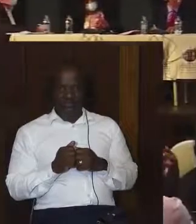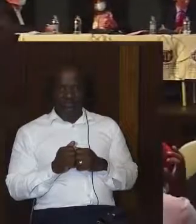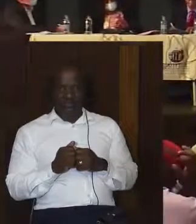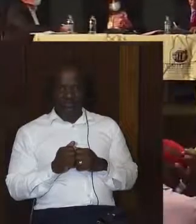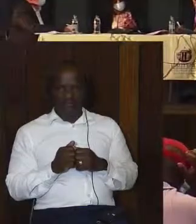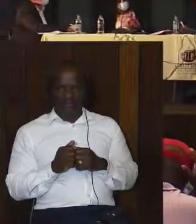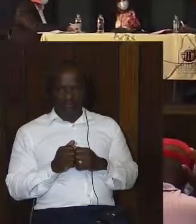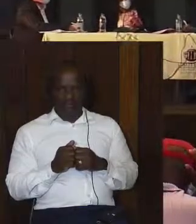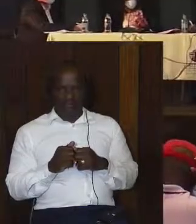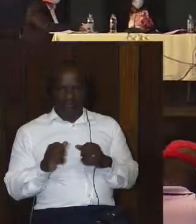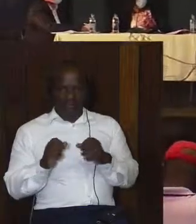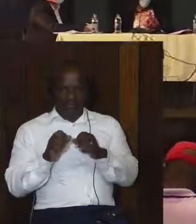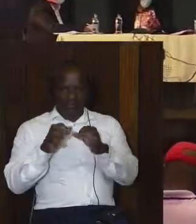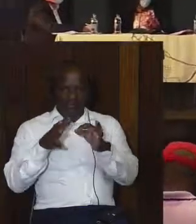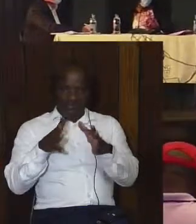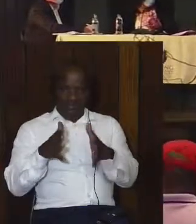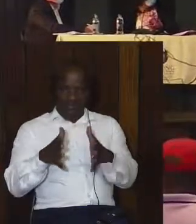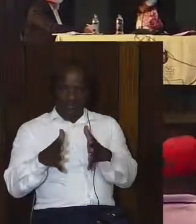Thanks, Chairperson.